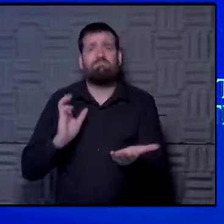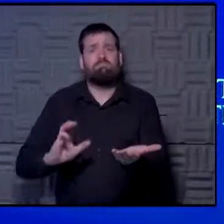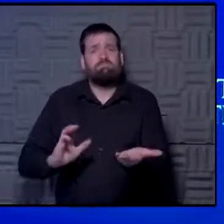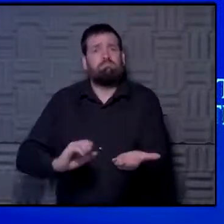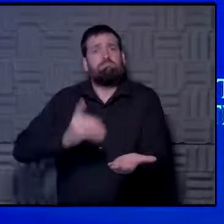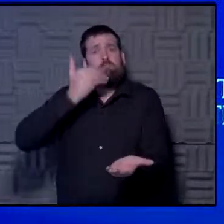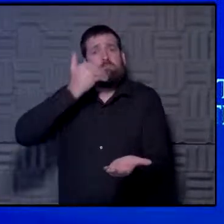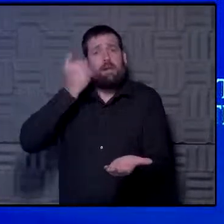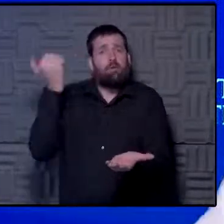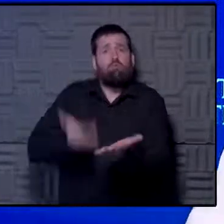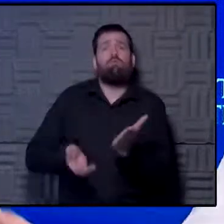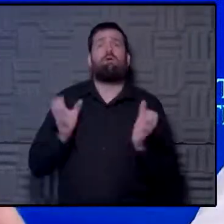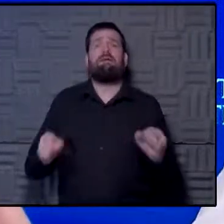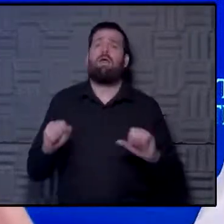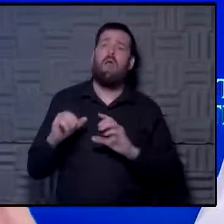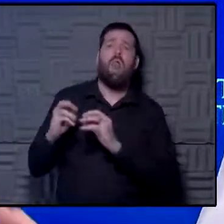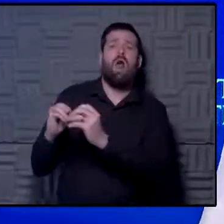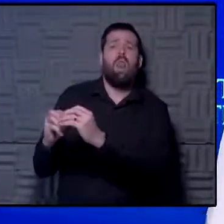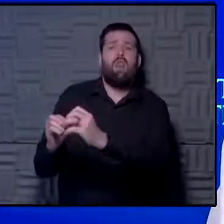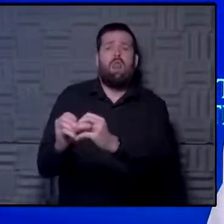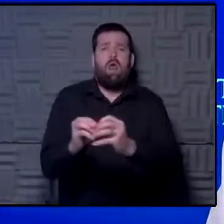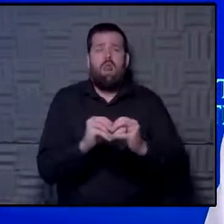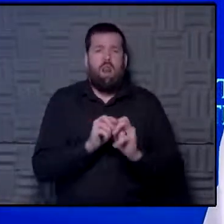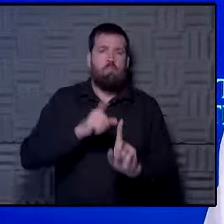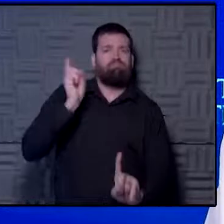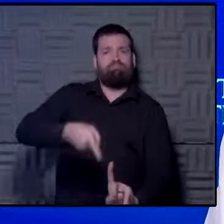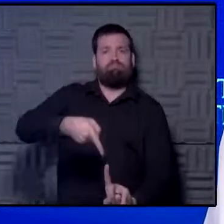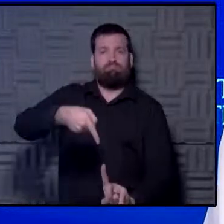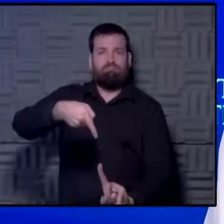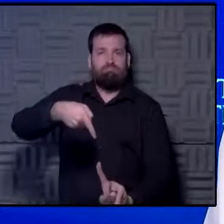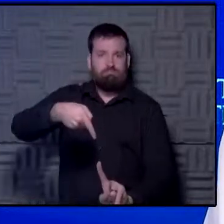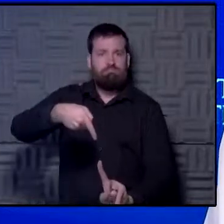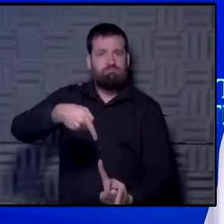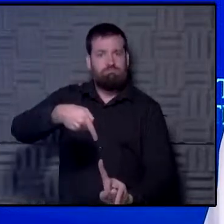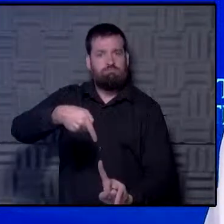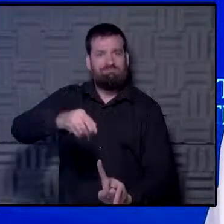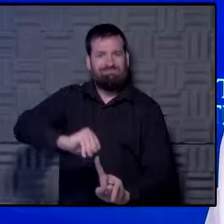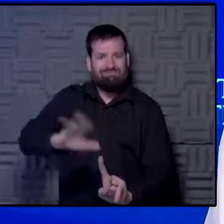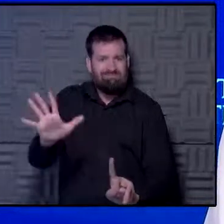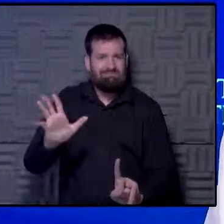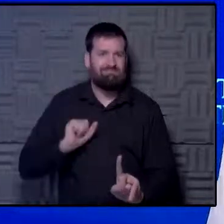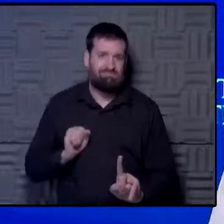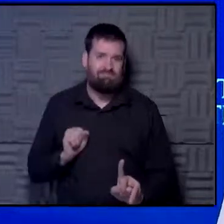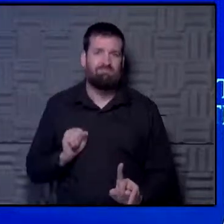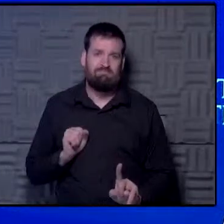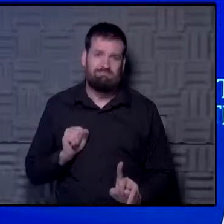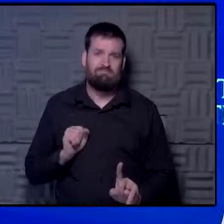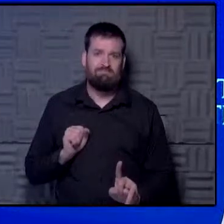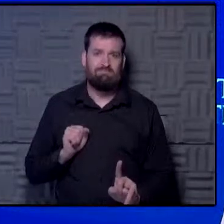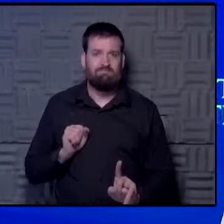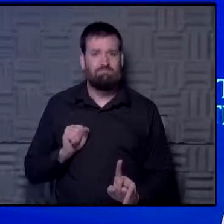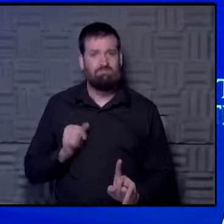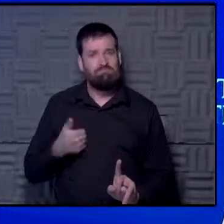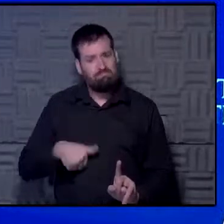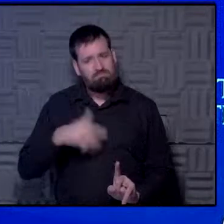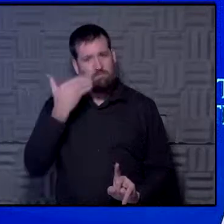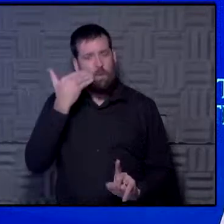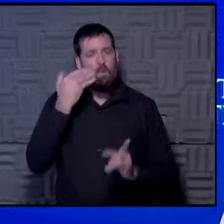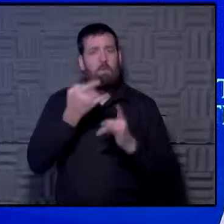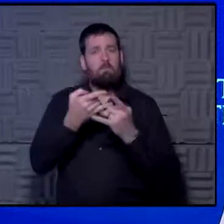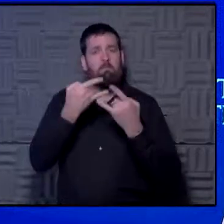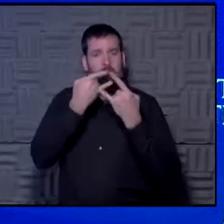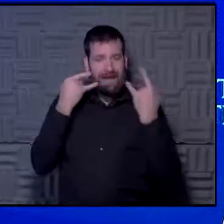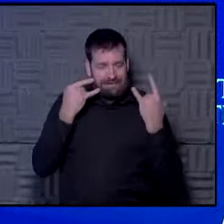better proof. People can talk about stuff all they want, but at the end of the day, the proof is right there. So we know masks keep